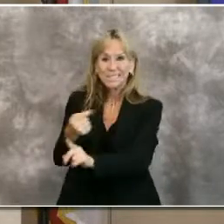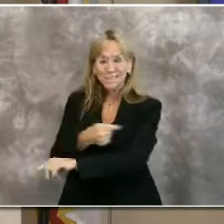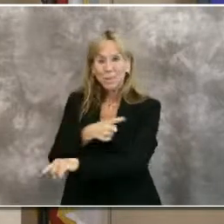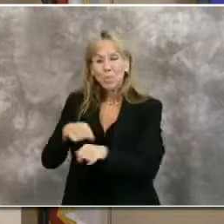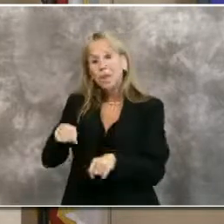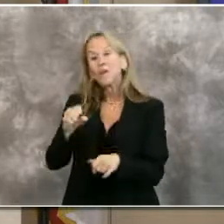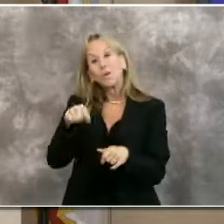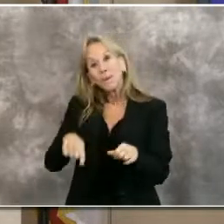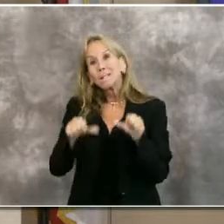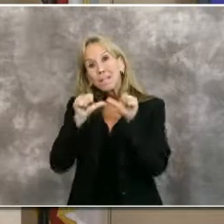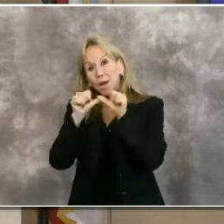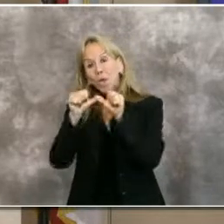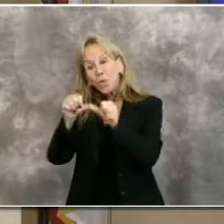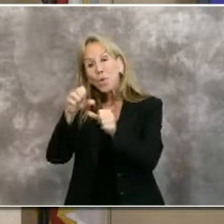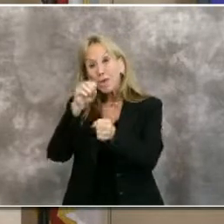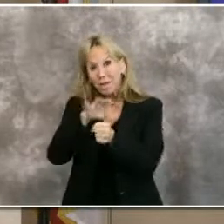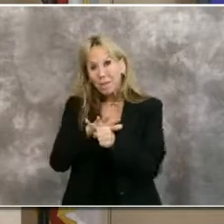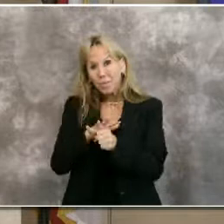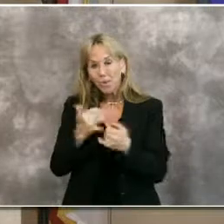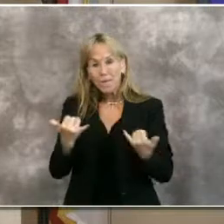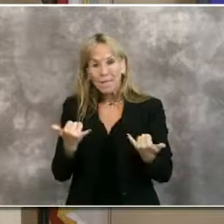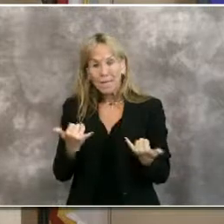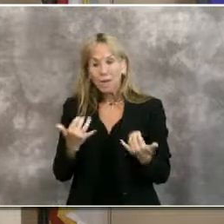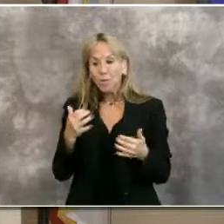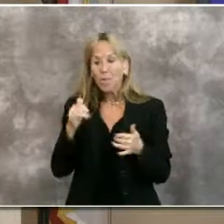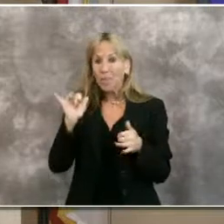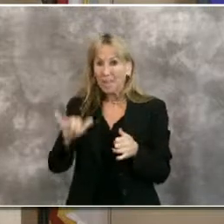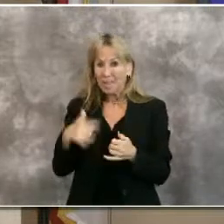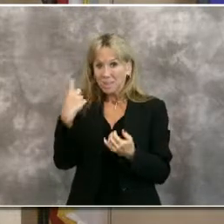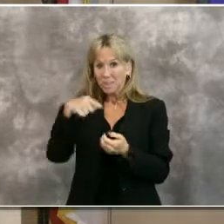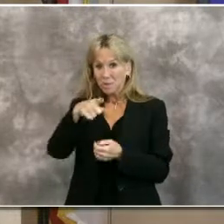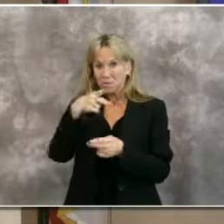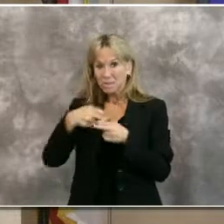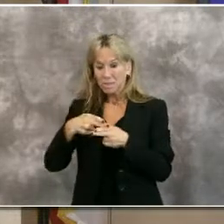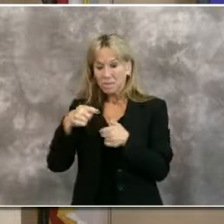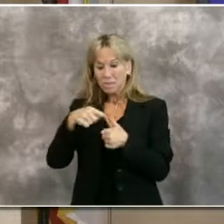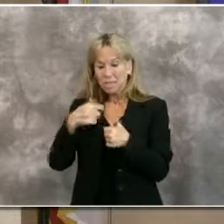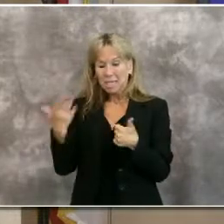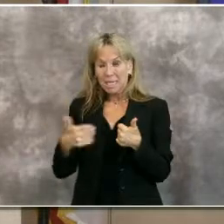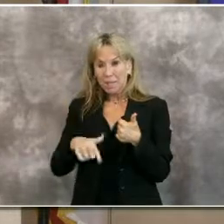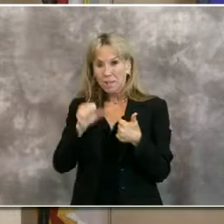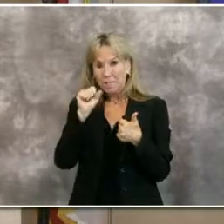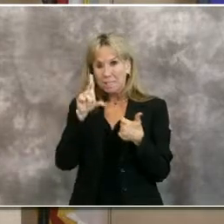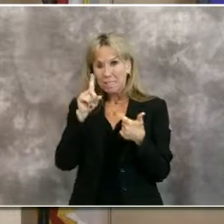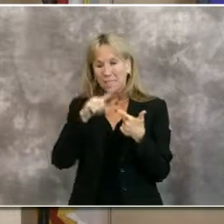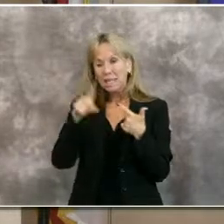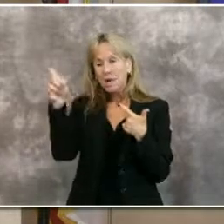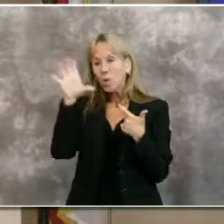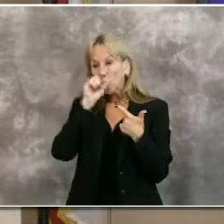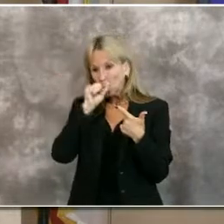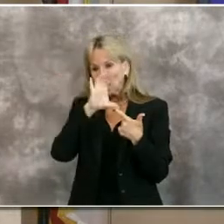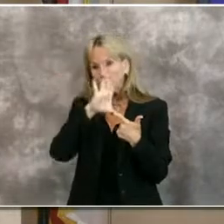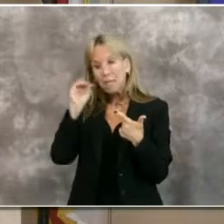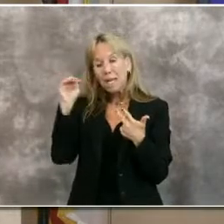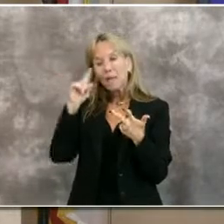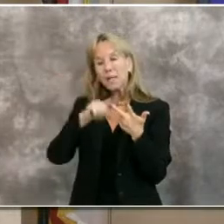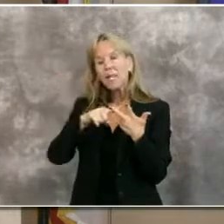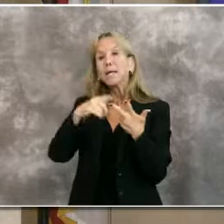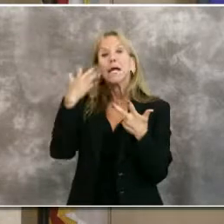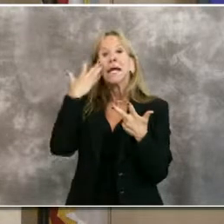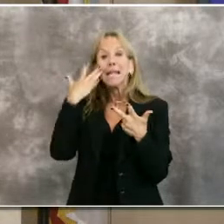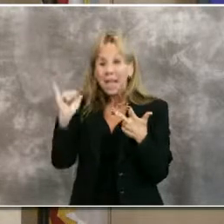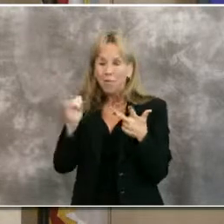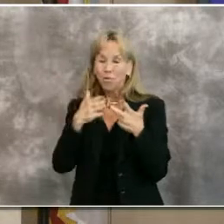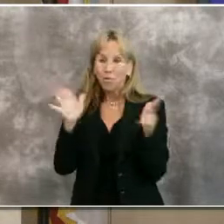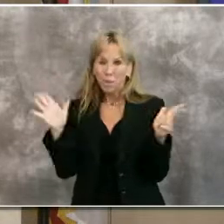that involves ourselves, the Orange County Health Department, the California Department of Public Health, and some